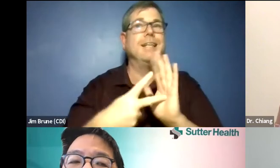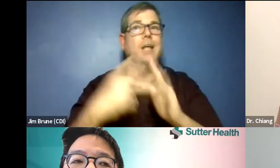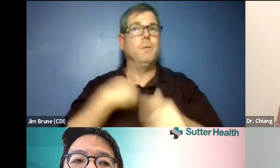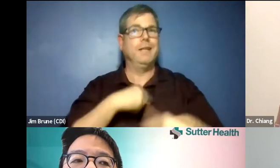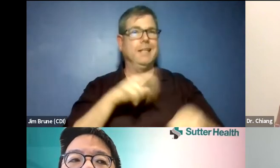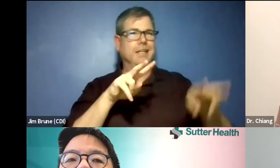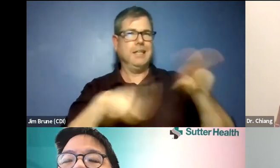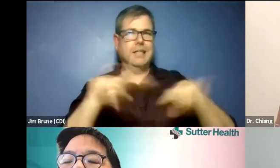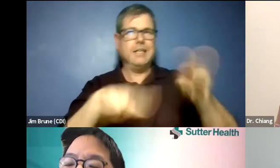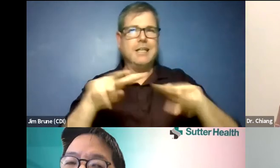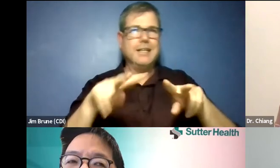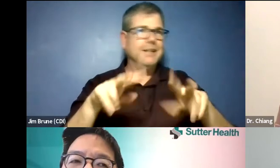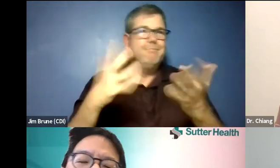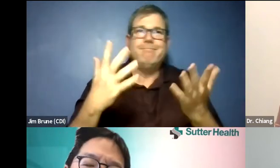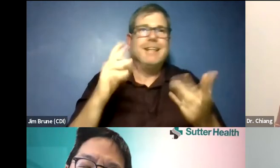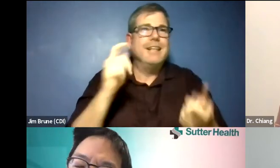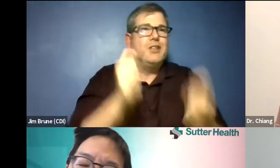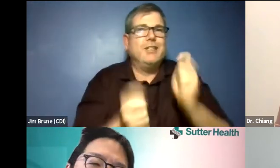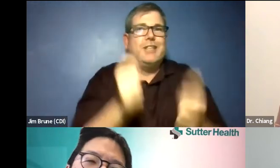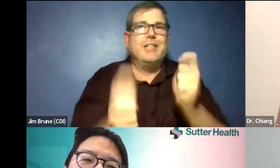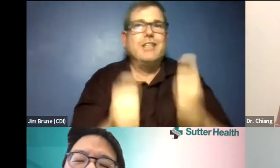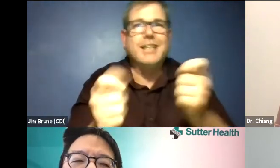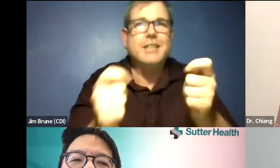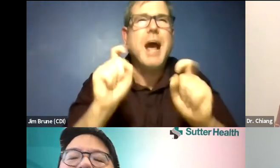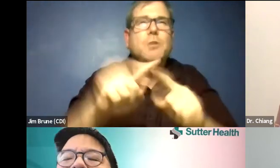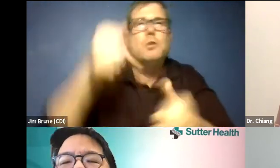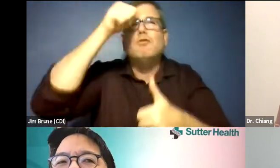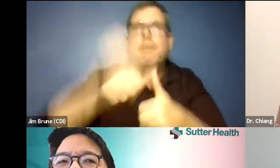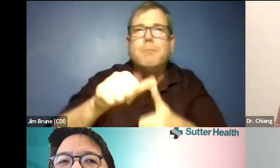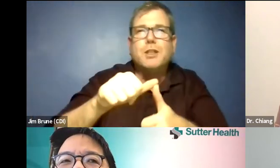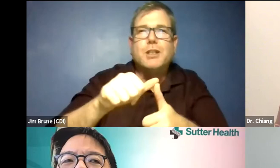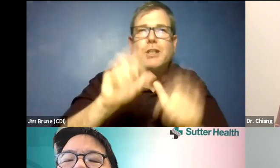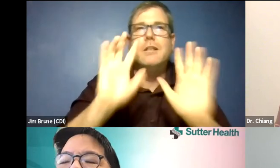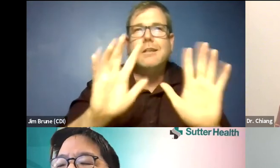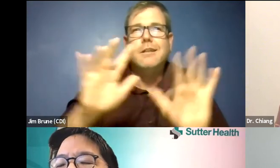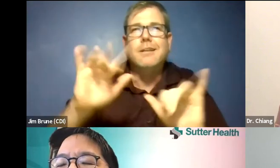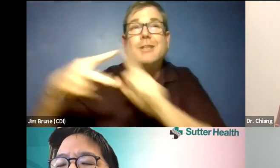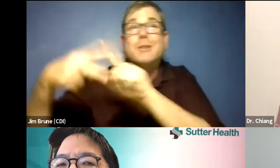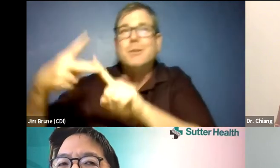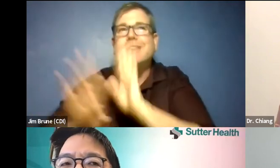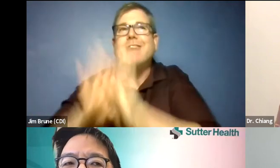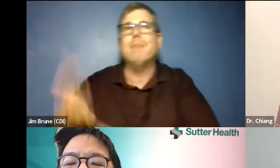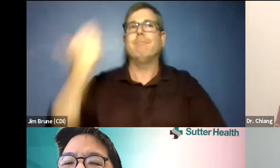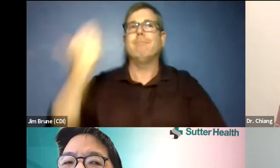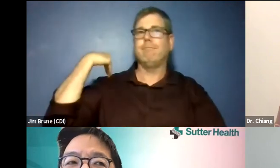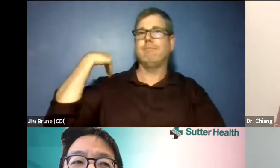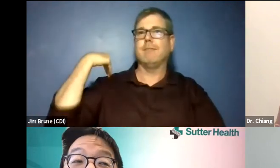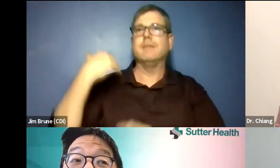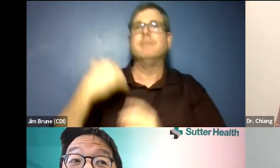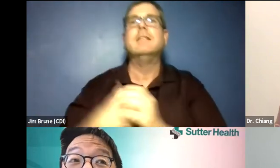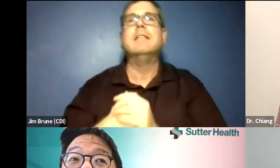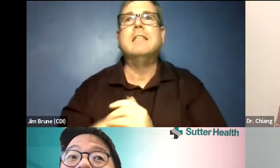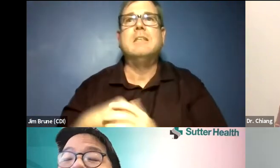light, that's why at this point, we don't want people to be picky about which vaccines they get.